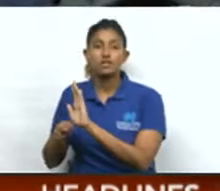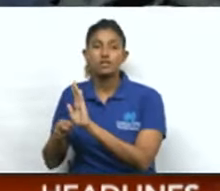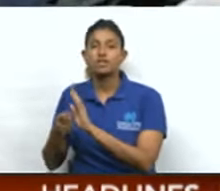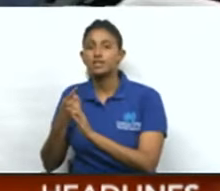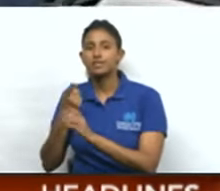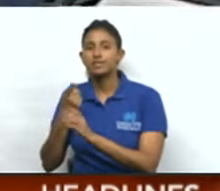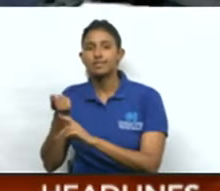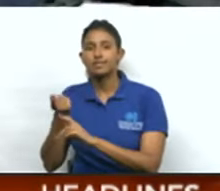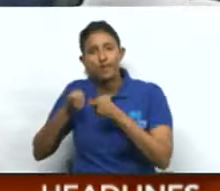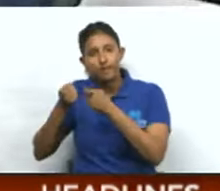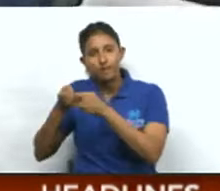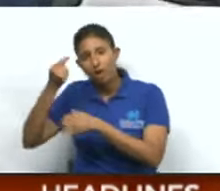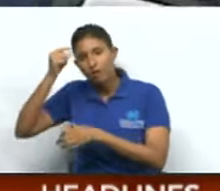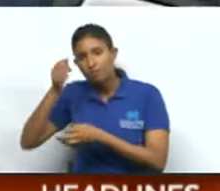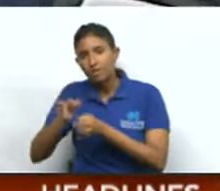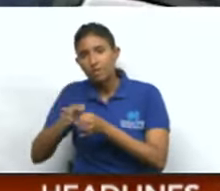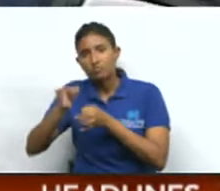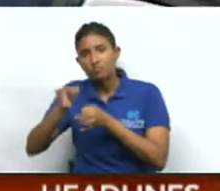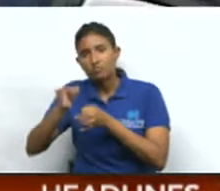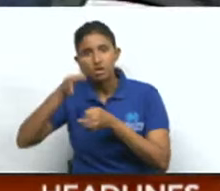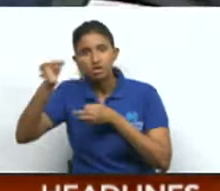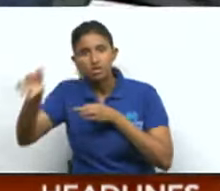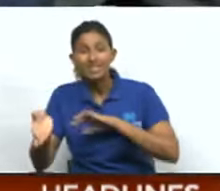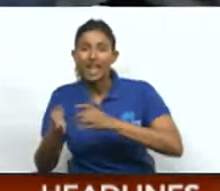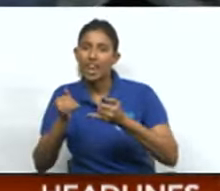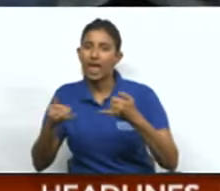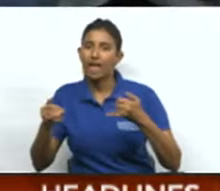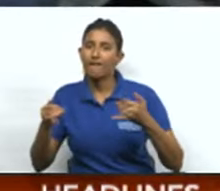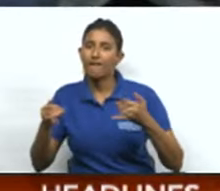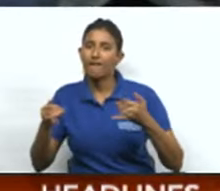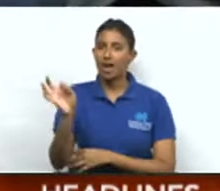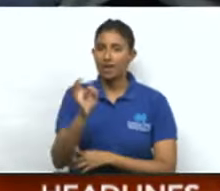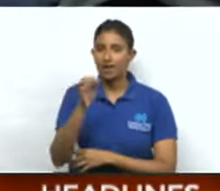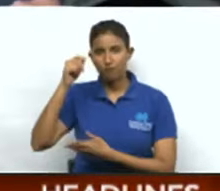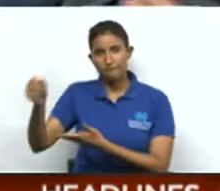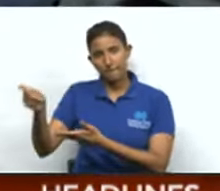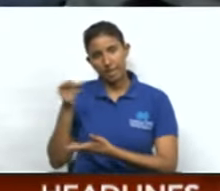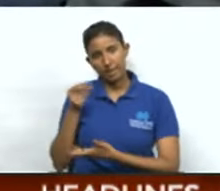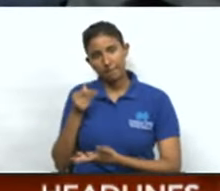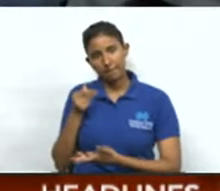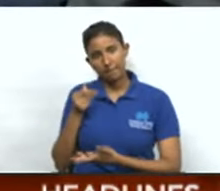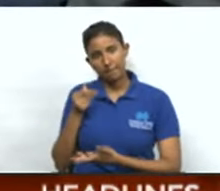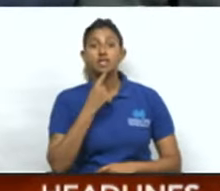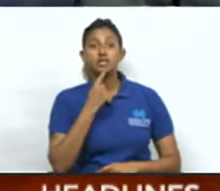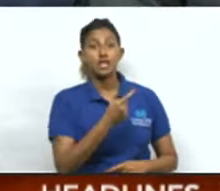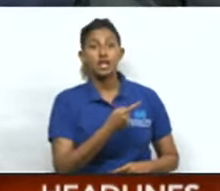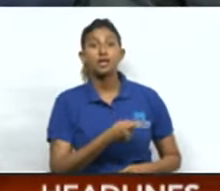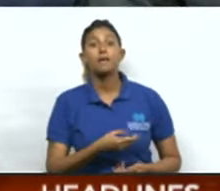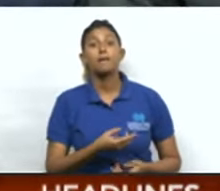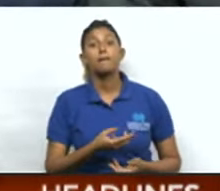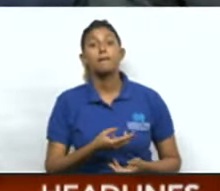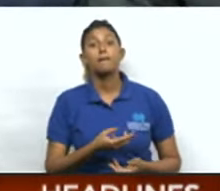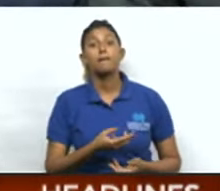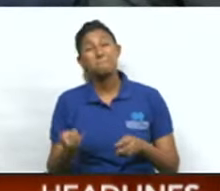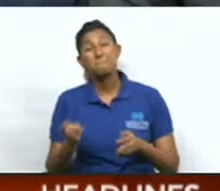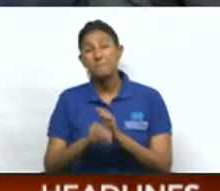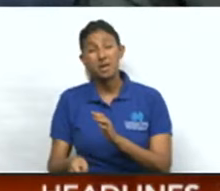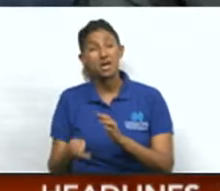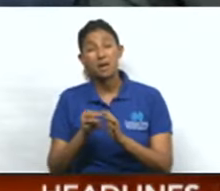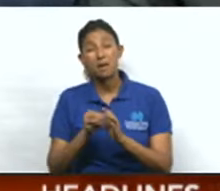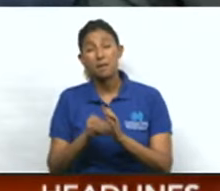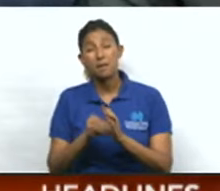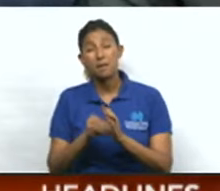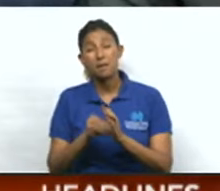Friday. As the murder toll continues to climb in the lead-up to the Christmas season, Prime Minister Dr. Keith Rowley met with